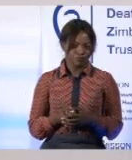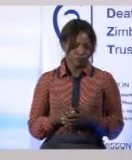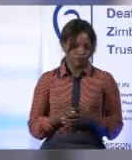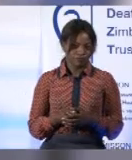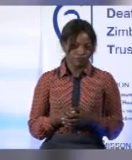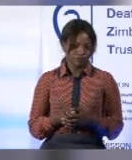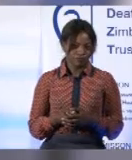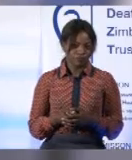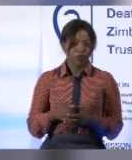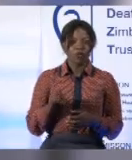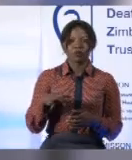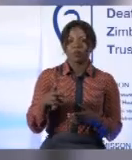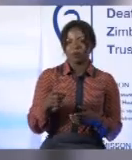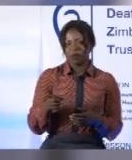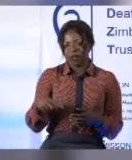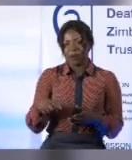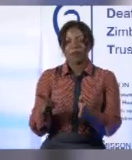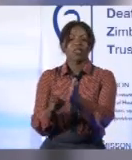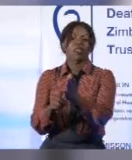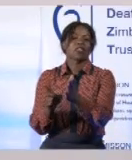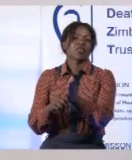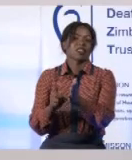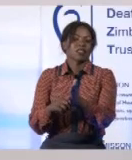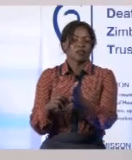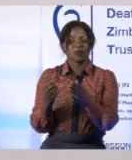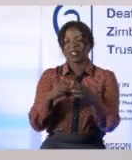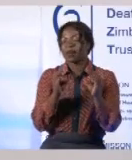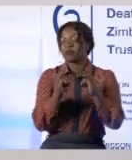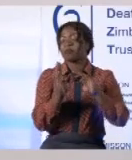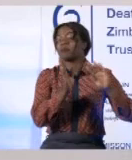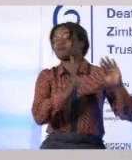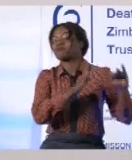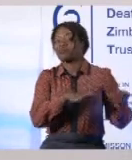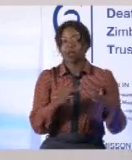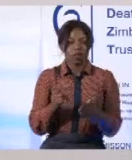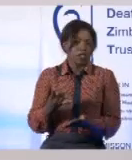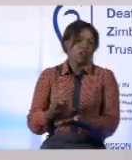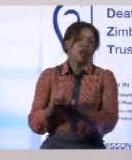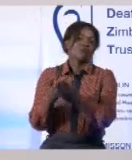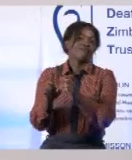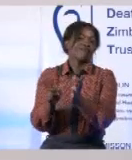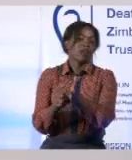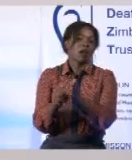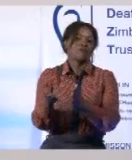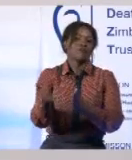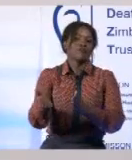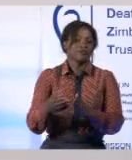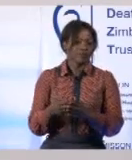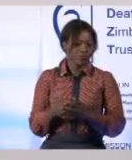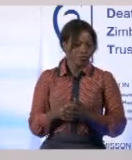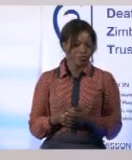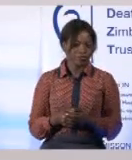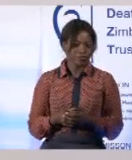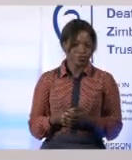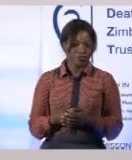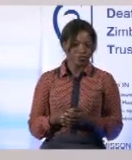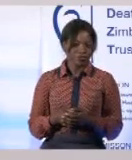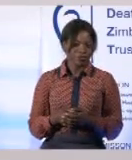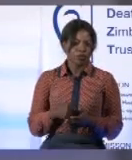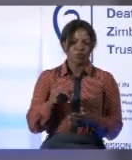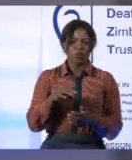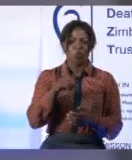For relief, relief from the problems that that they have. Why do you have a maximum age of 50?